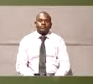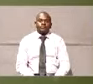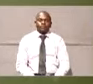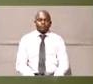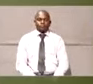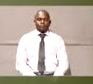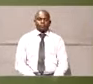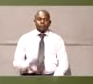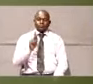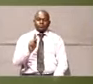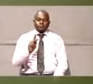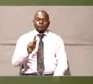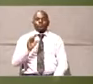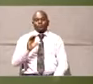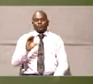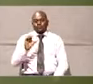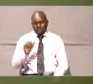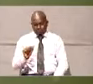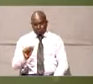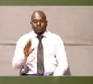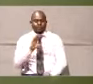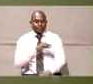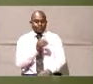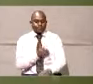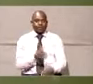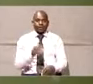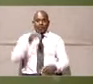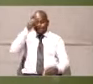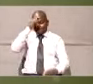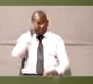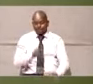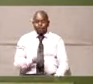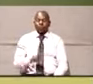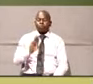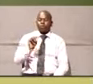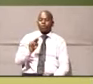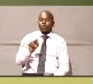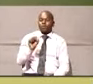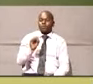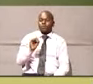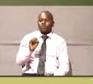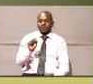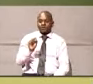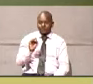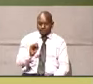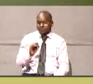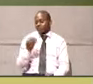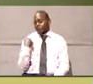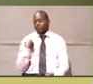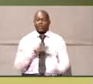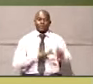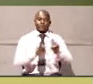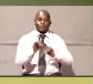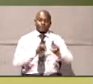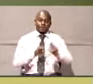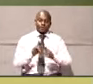Now, the KCCA as an authority is to summon Jennifer Musisi Semakula, the former executive